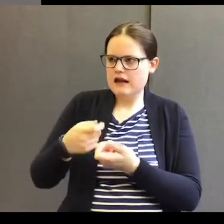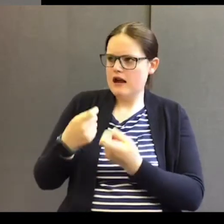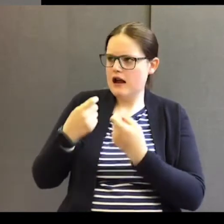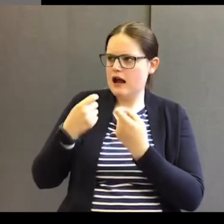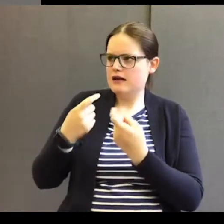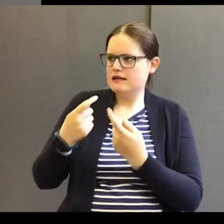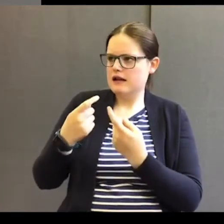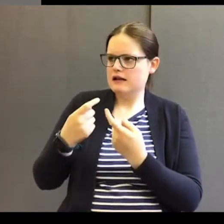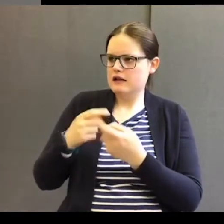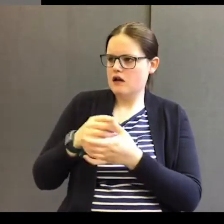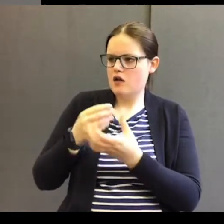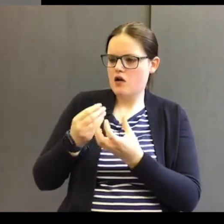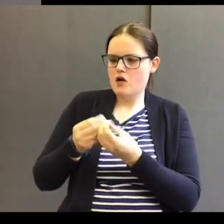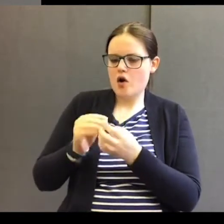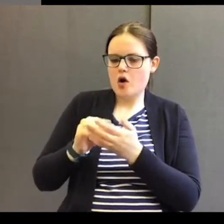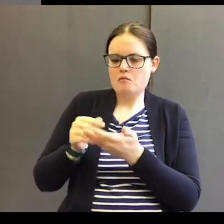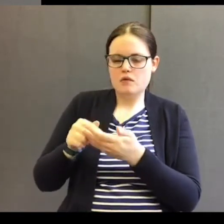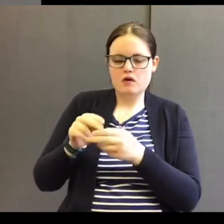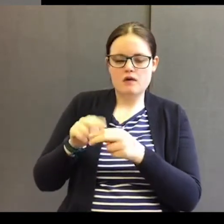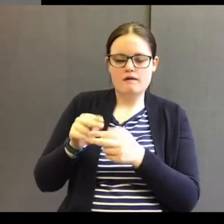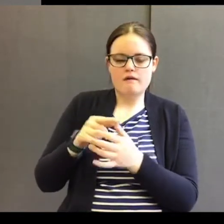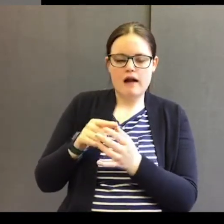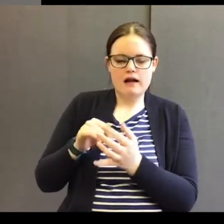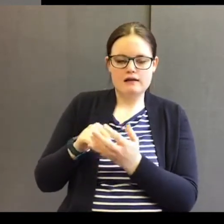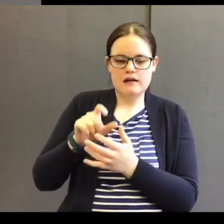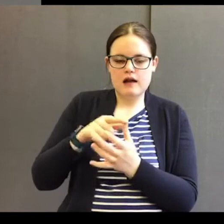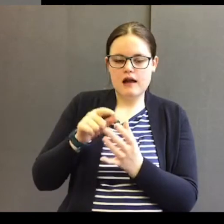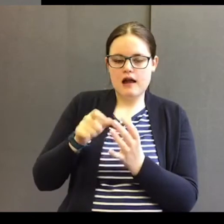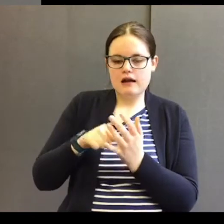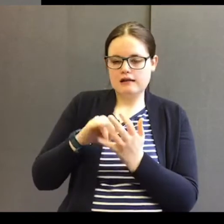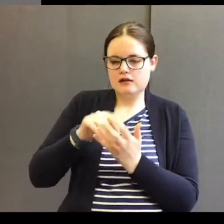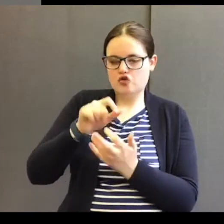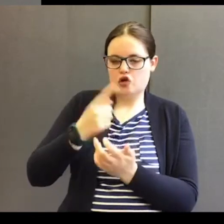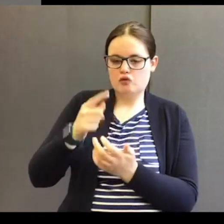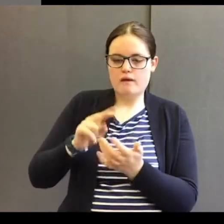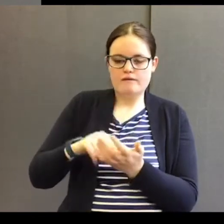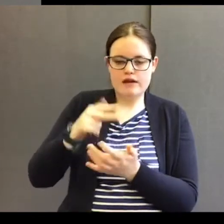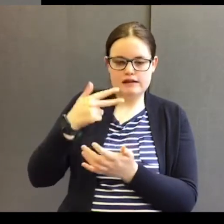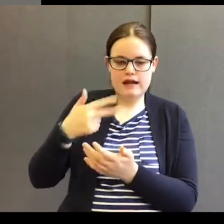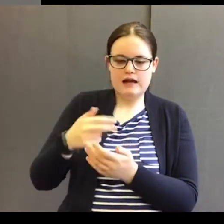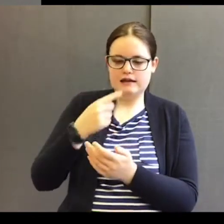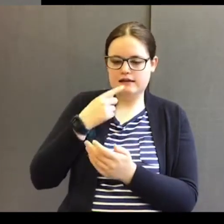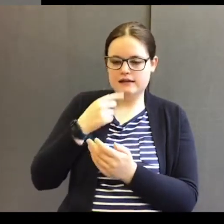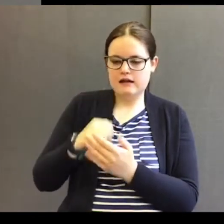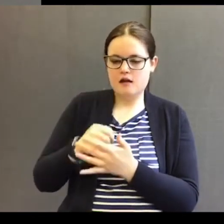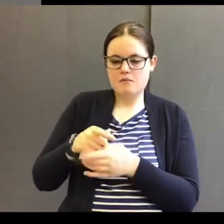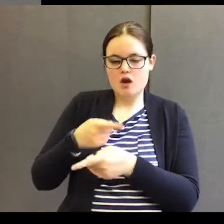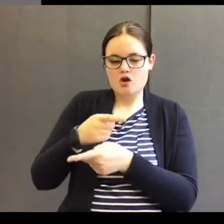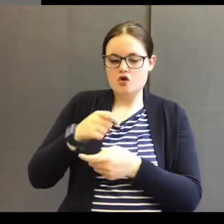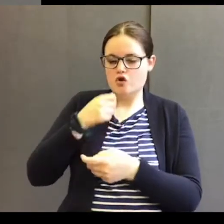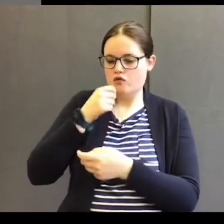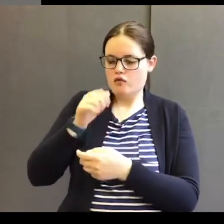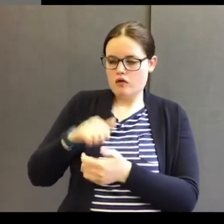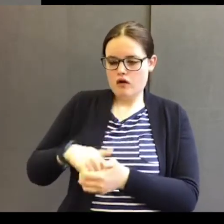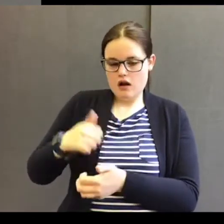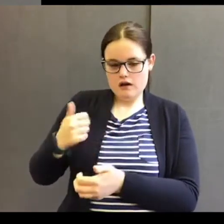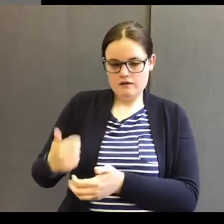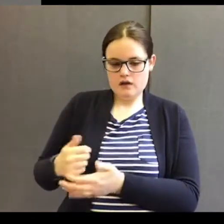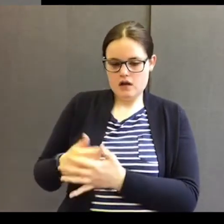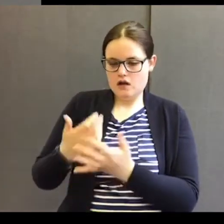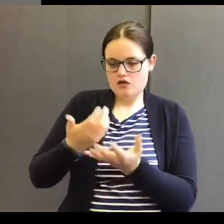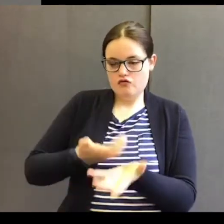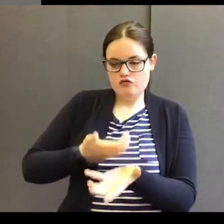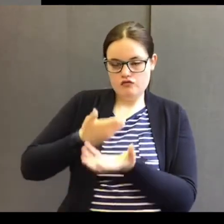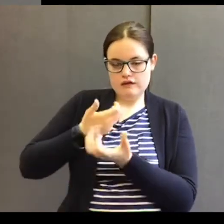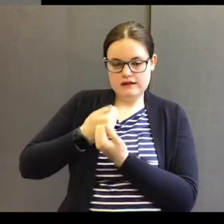key to understanding the whole of the book of Acts. Acts chapter 1 and verse 8. But ye shall